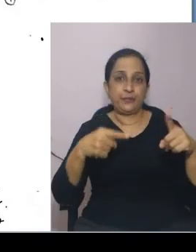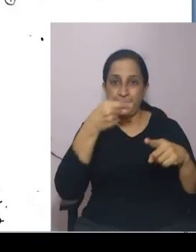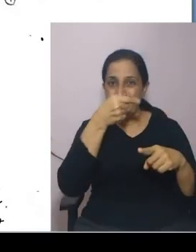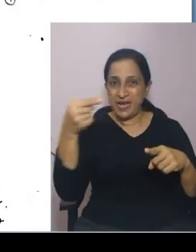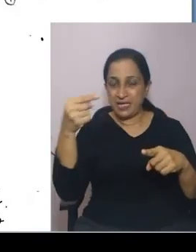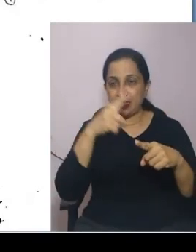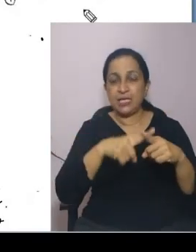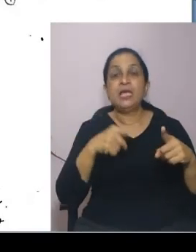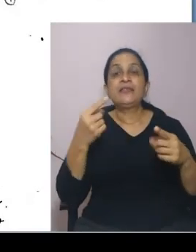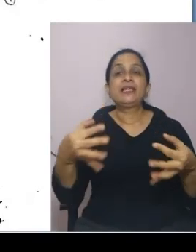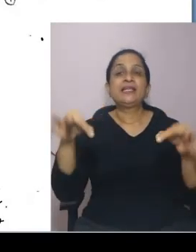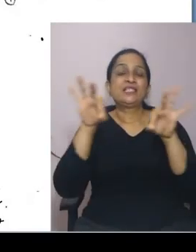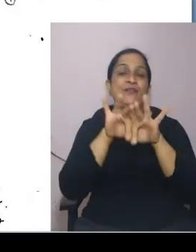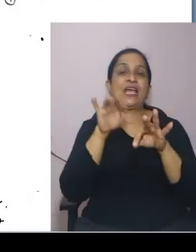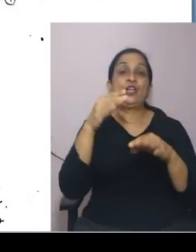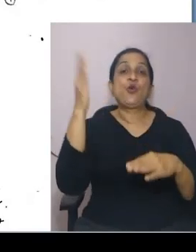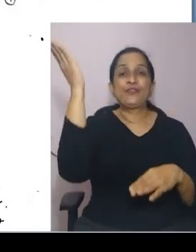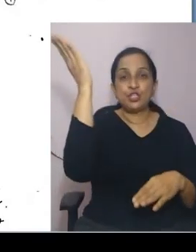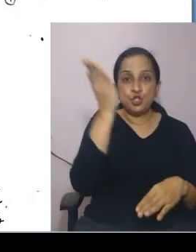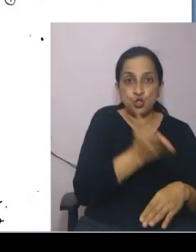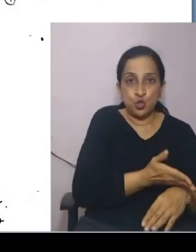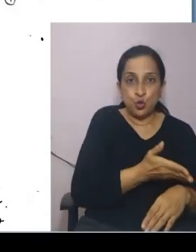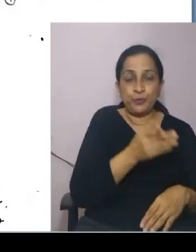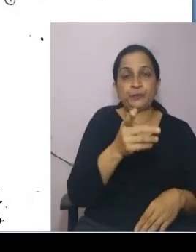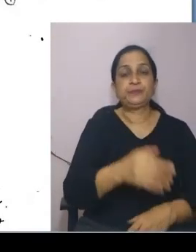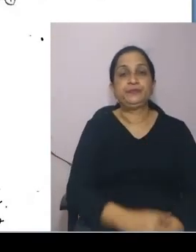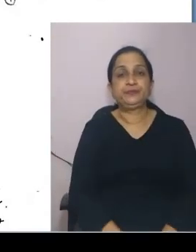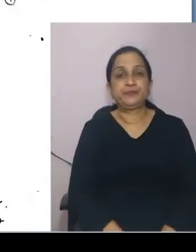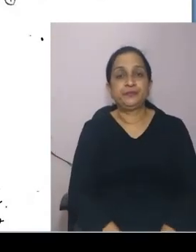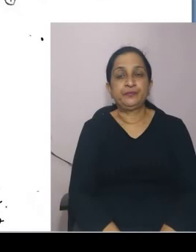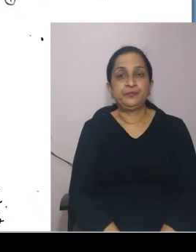half. That is the value of the slope.